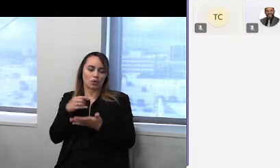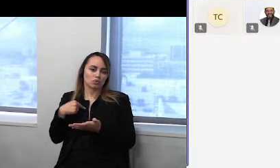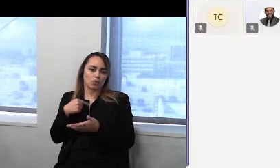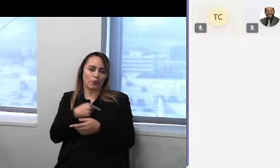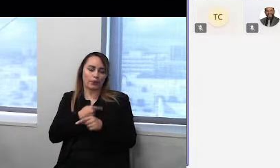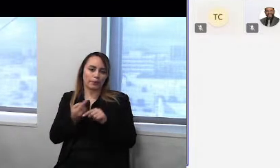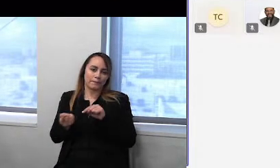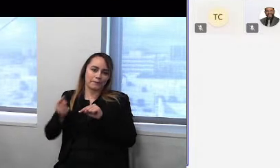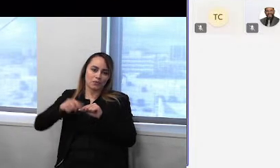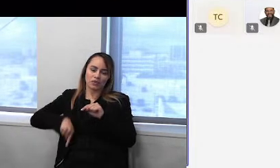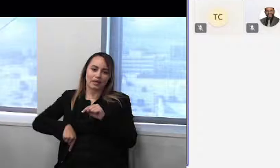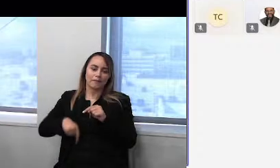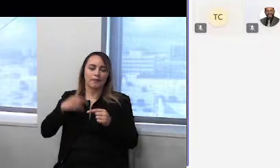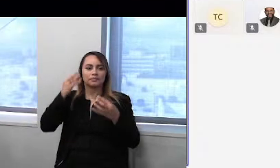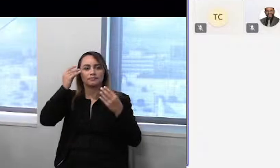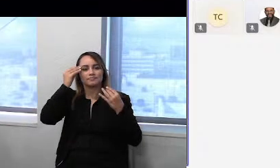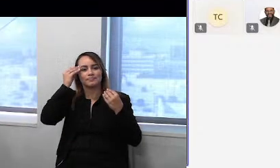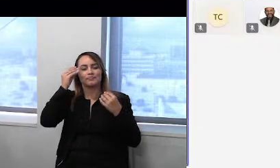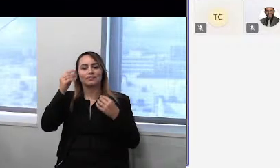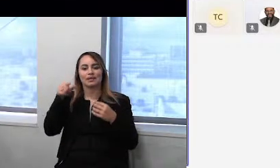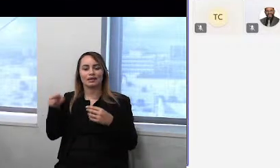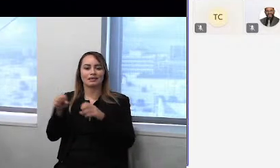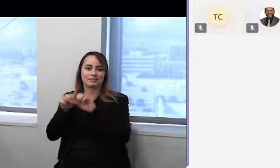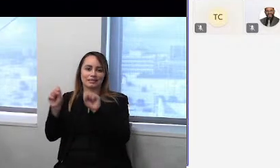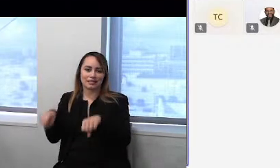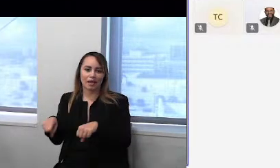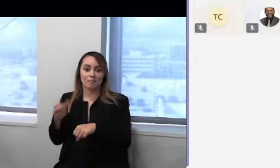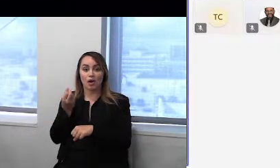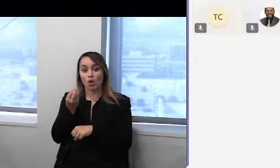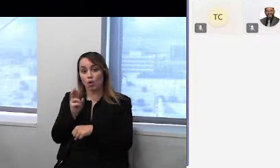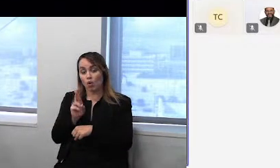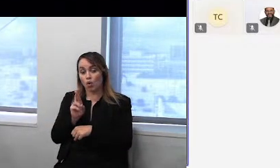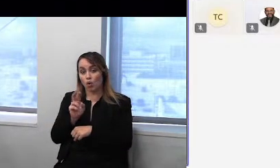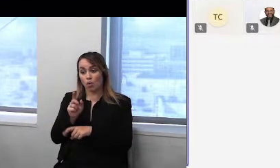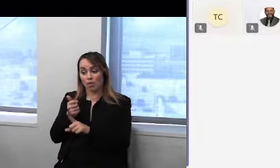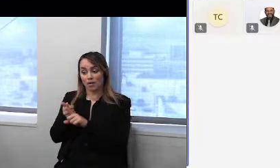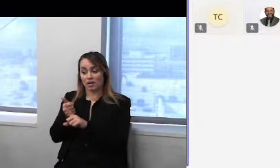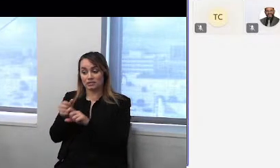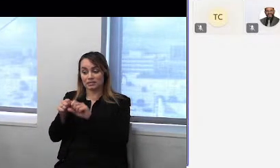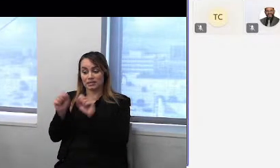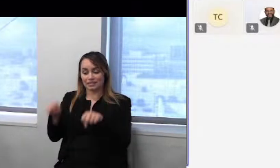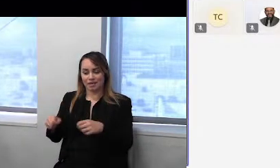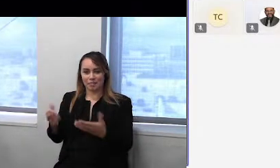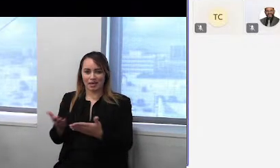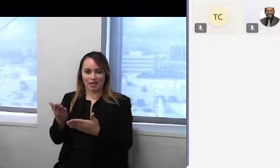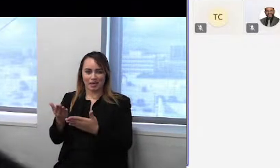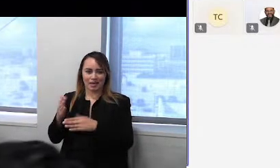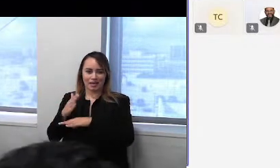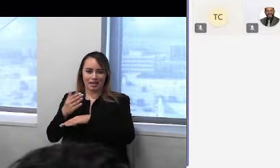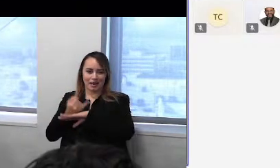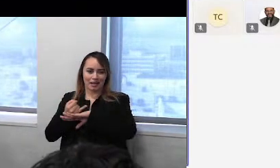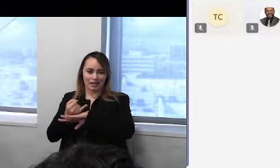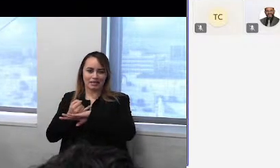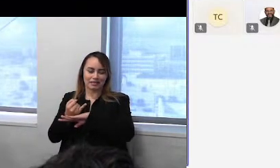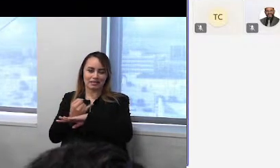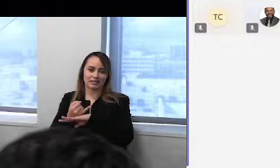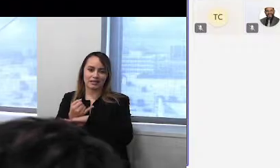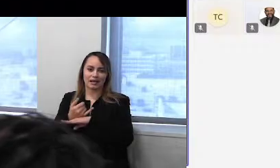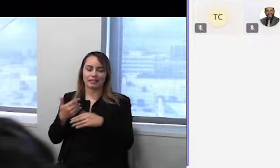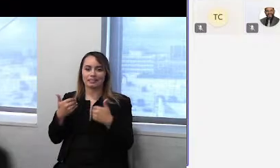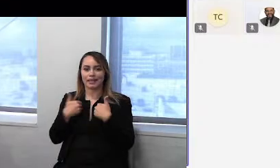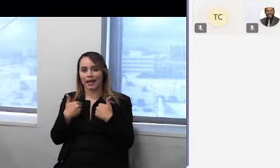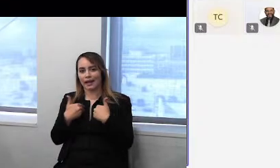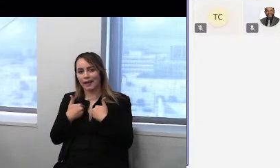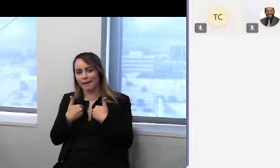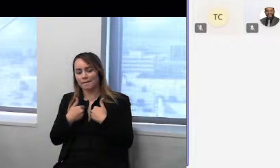think that the system behaviors, particularly on an island that serves a peak of around 3,000 megawatts, that has a minimum